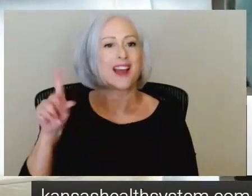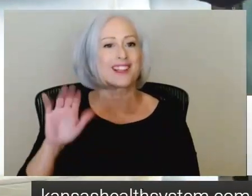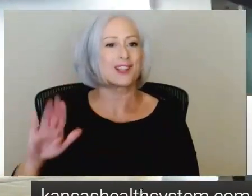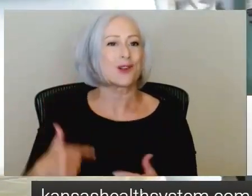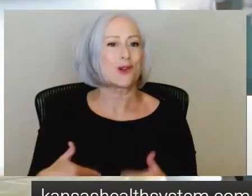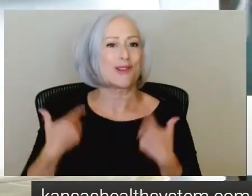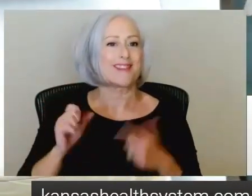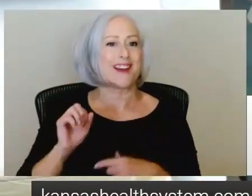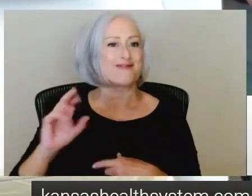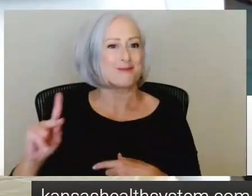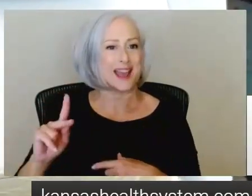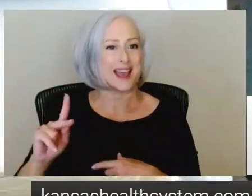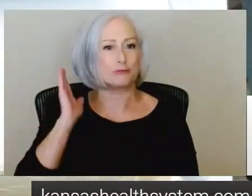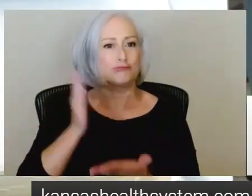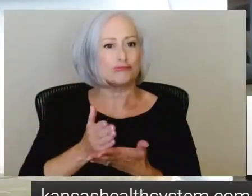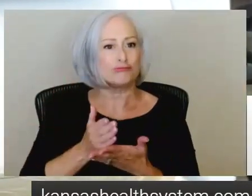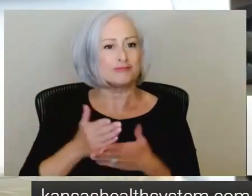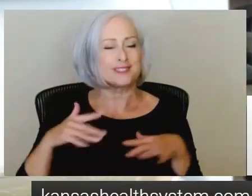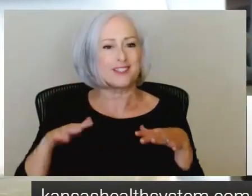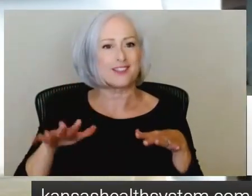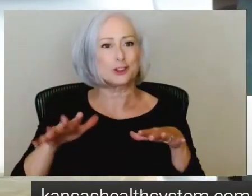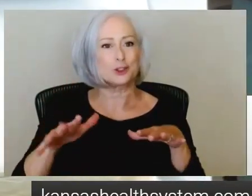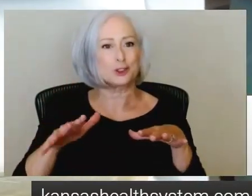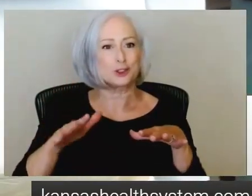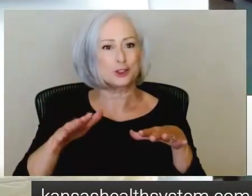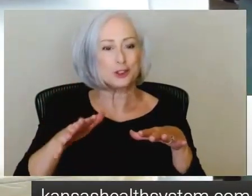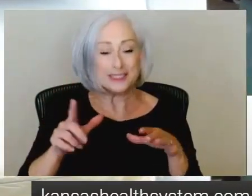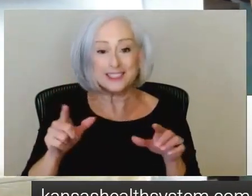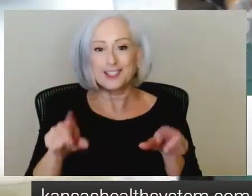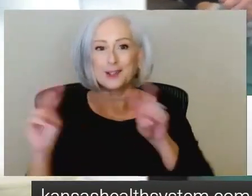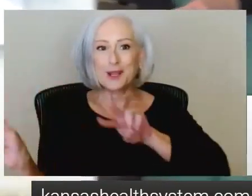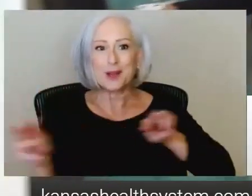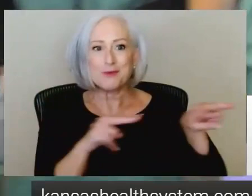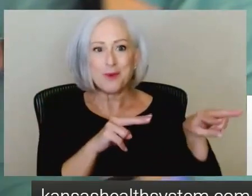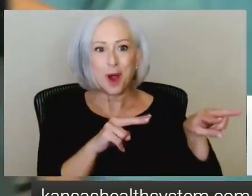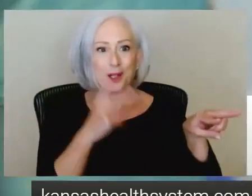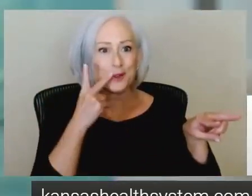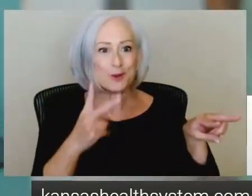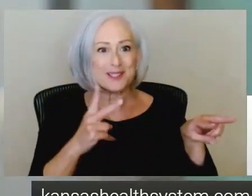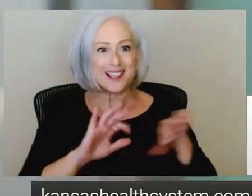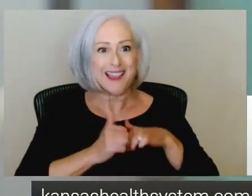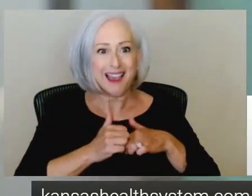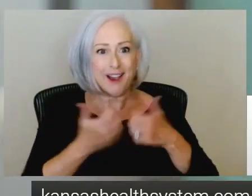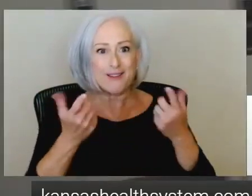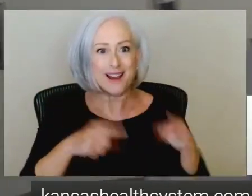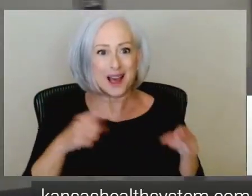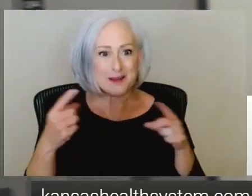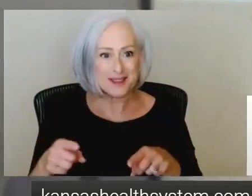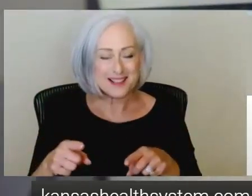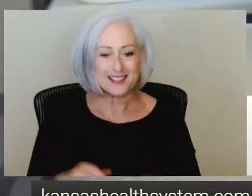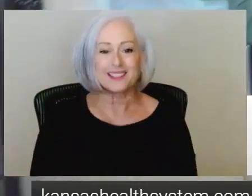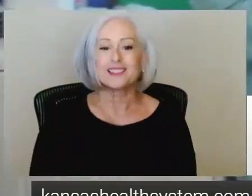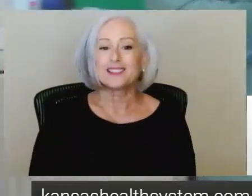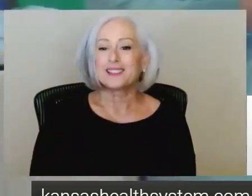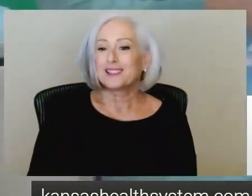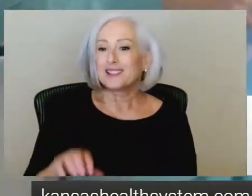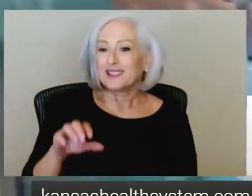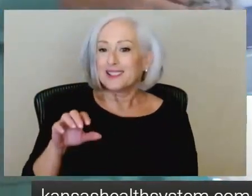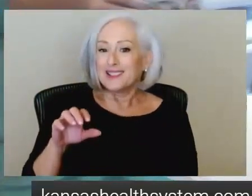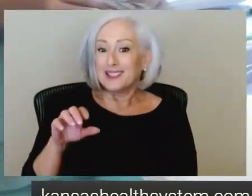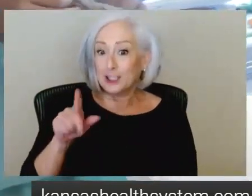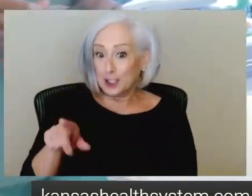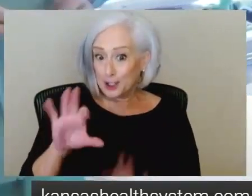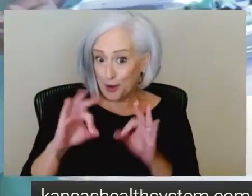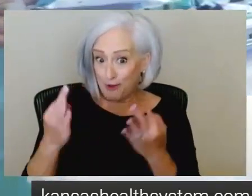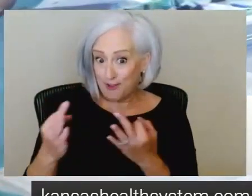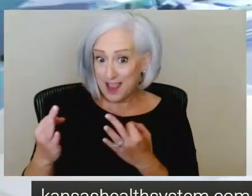tremors. I'm going to let you all watch and see how this is going. Evelyn, family watching this morning?